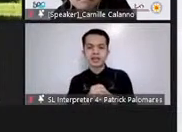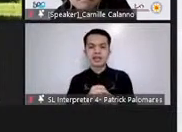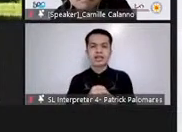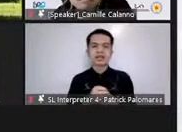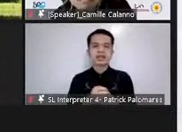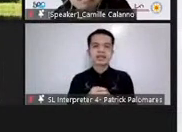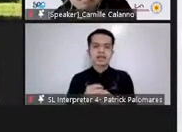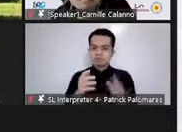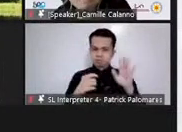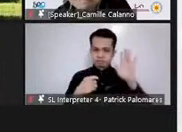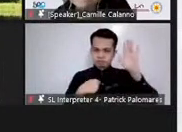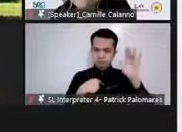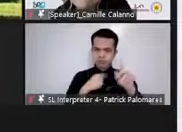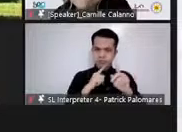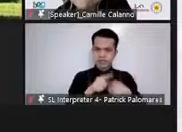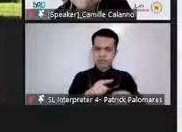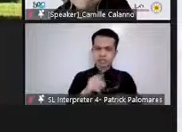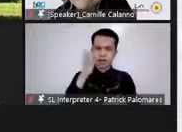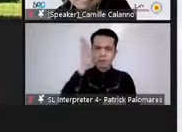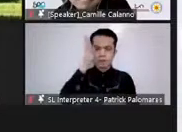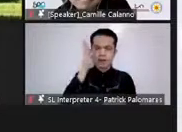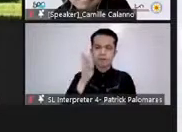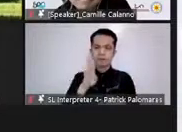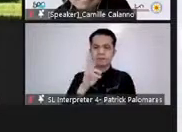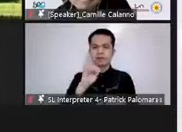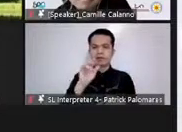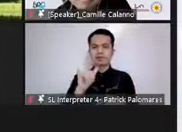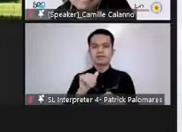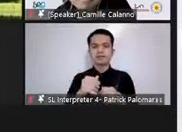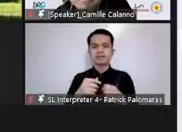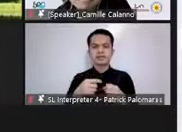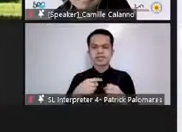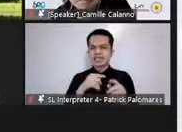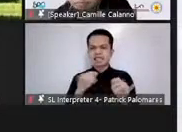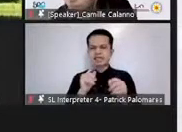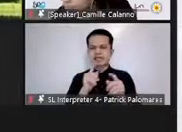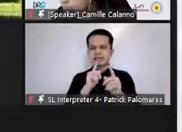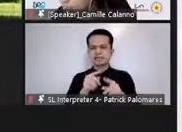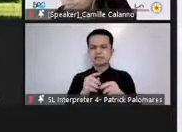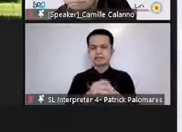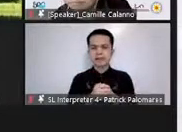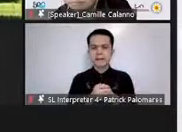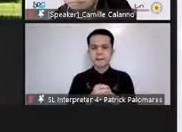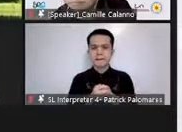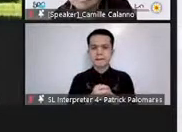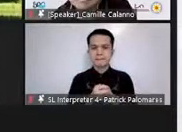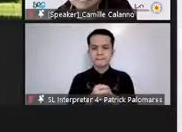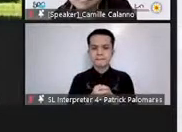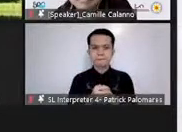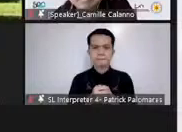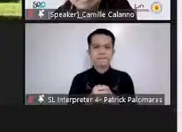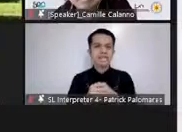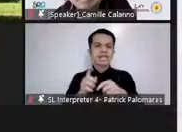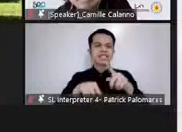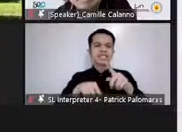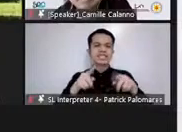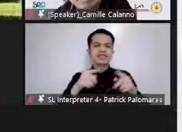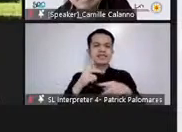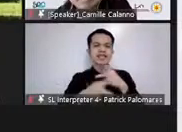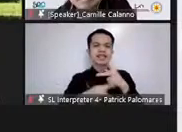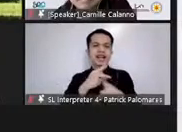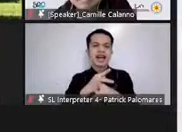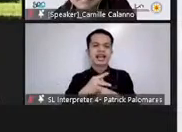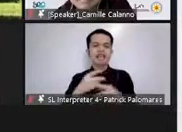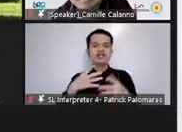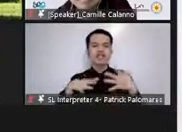Okay, I'll answer first. There are mentions of different kinds of